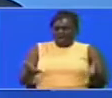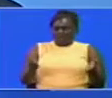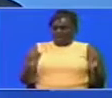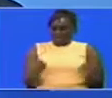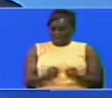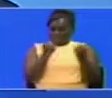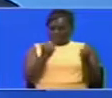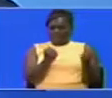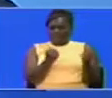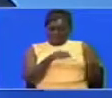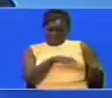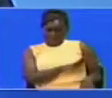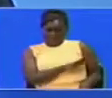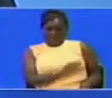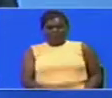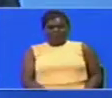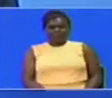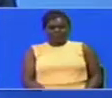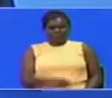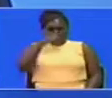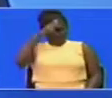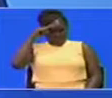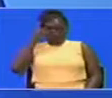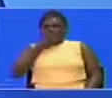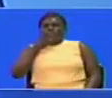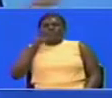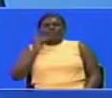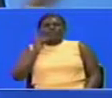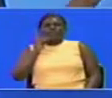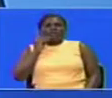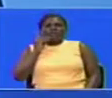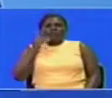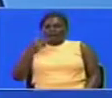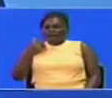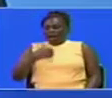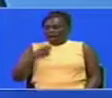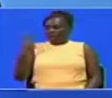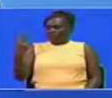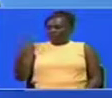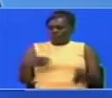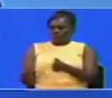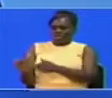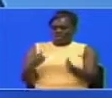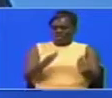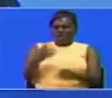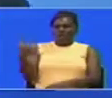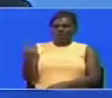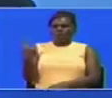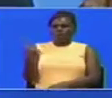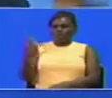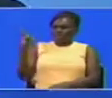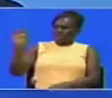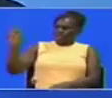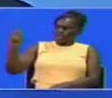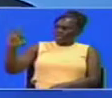happens for him, because of drought, there are only two active rivers in the entire Tiati constituency,